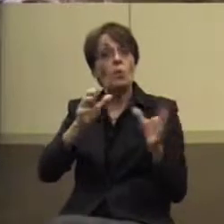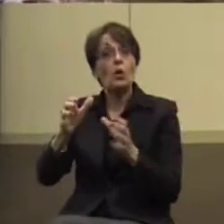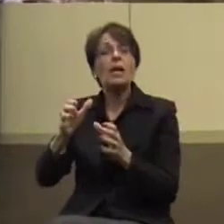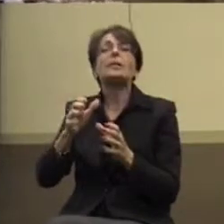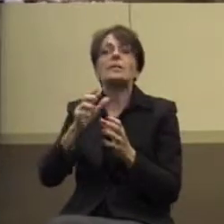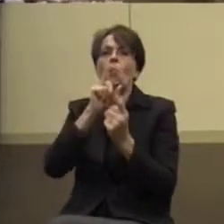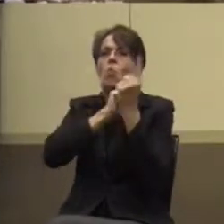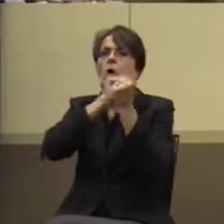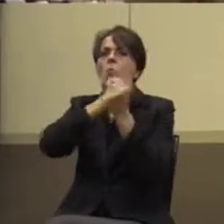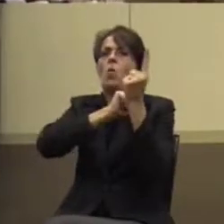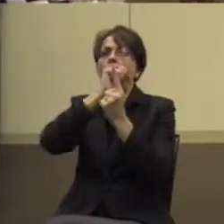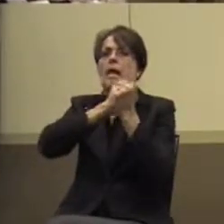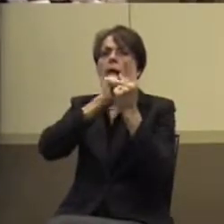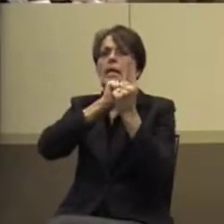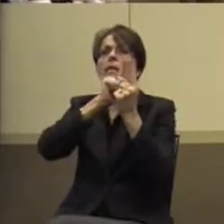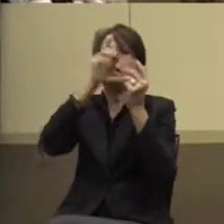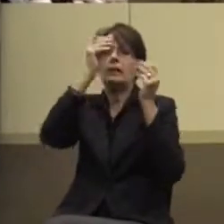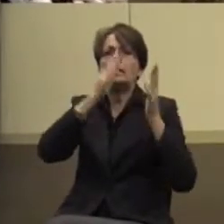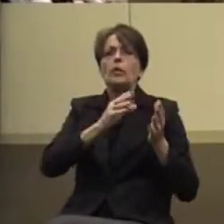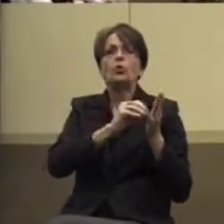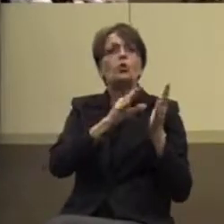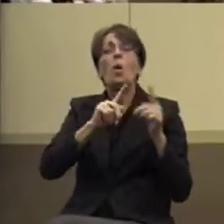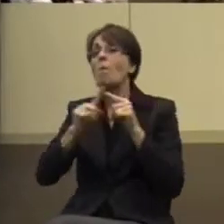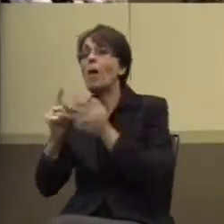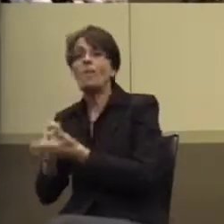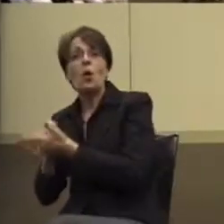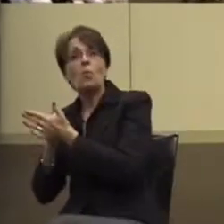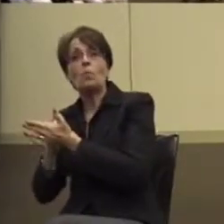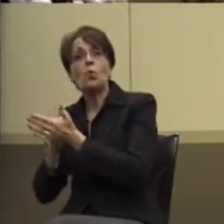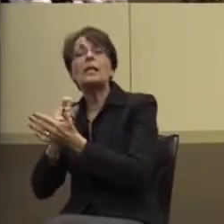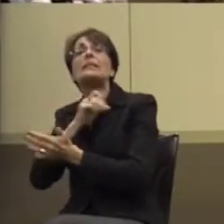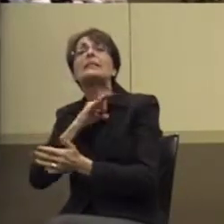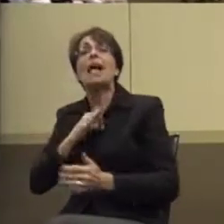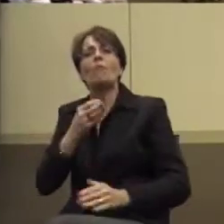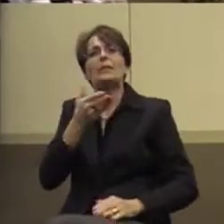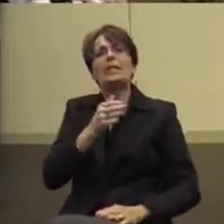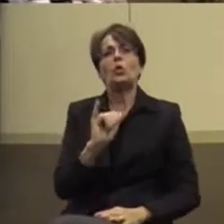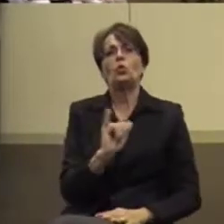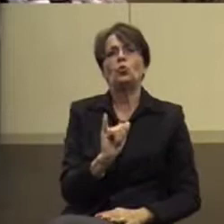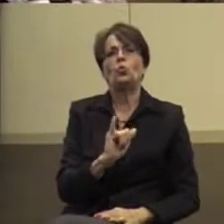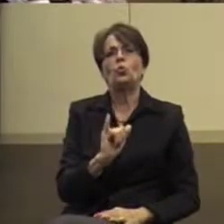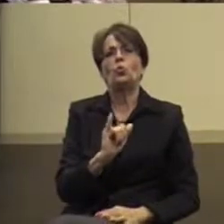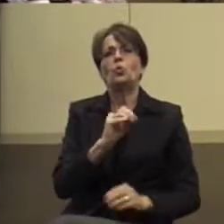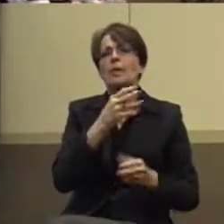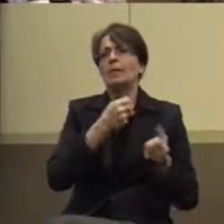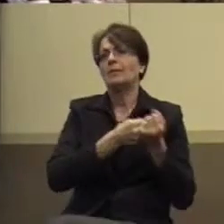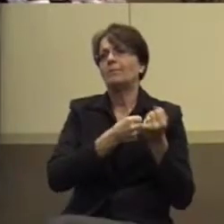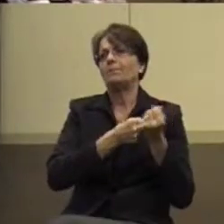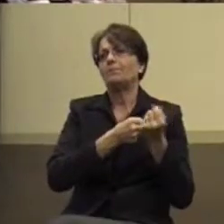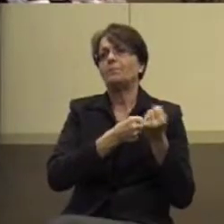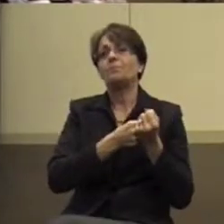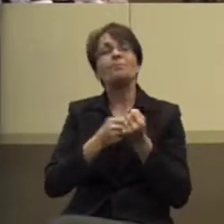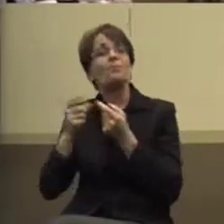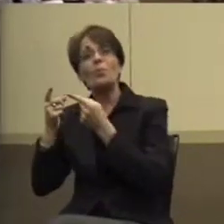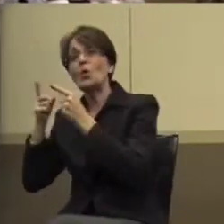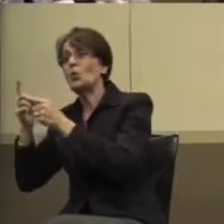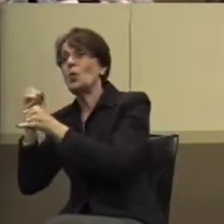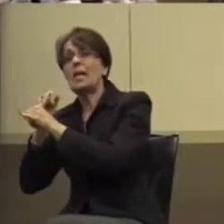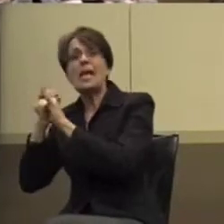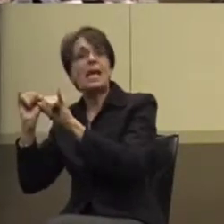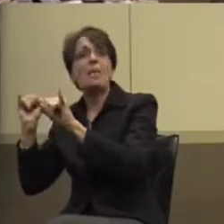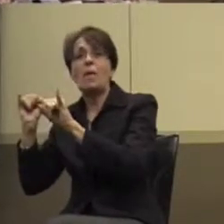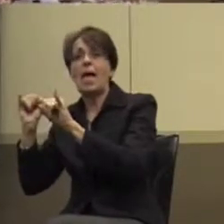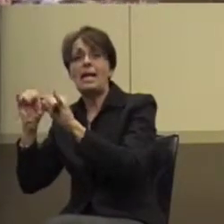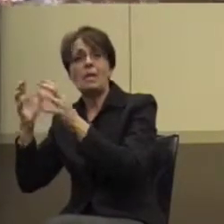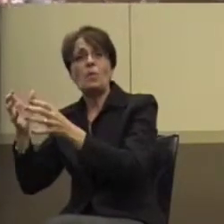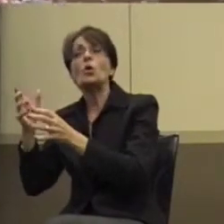periods were one-on-one teacher-student, but the therapeutic staff was also there too to provide any support. During independent period, that